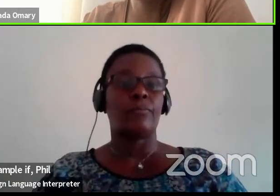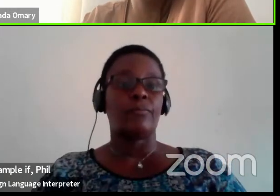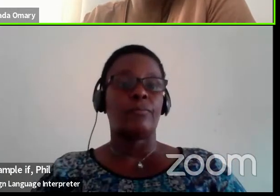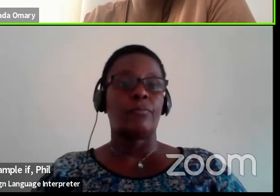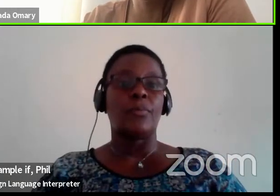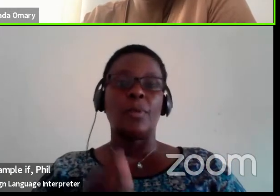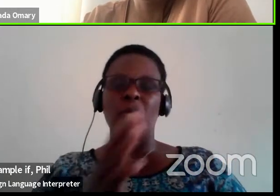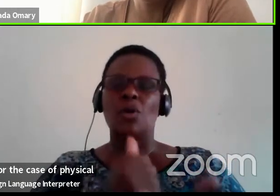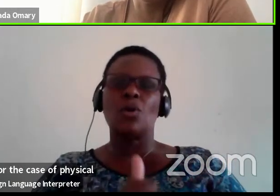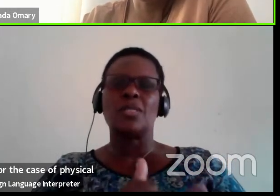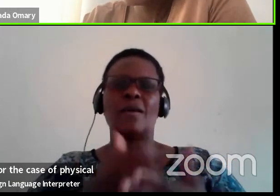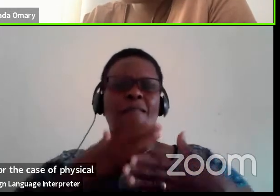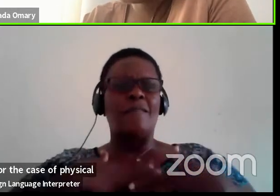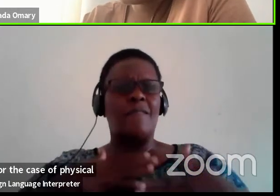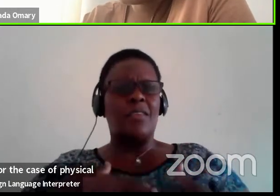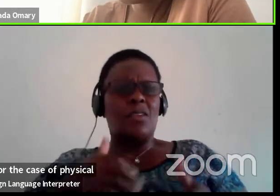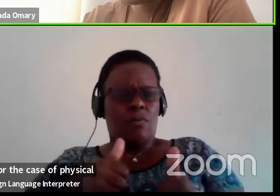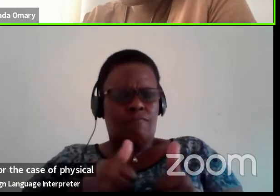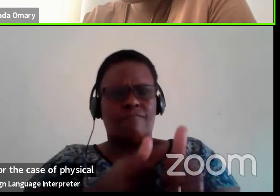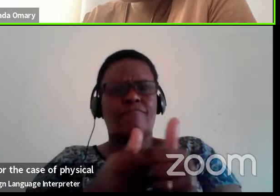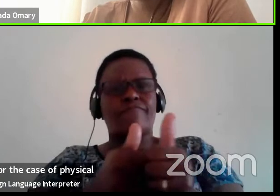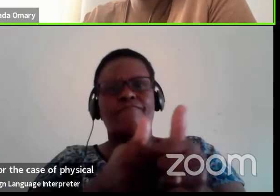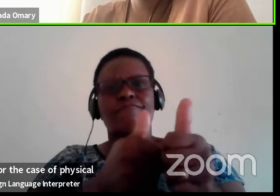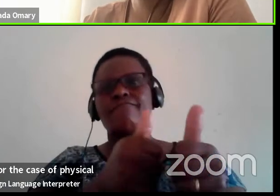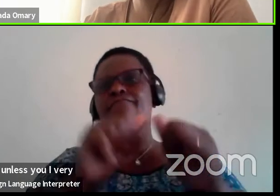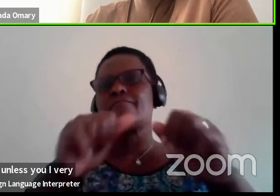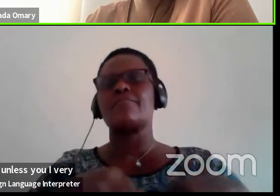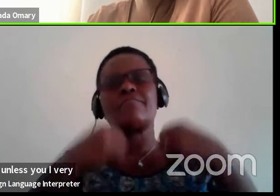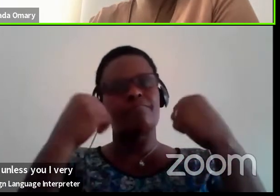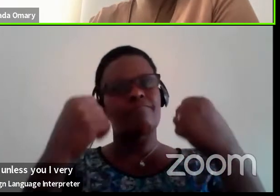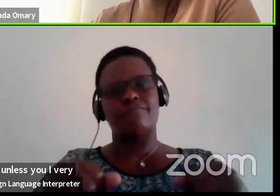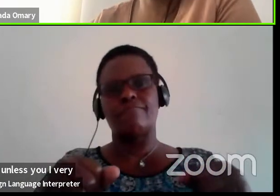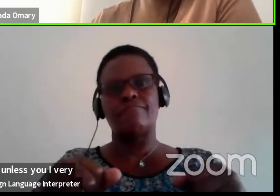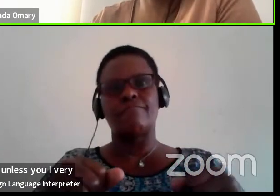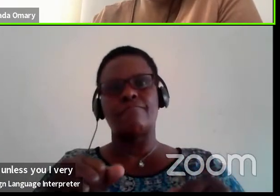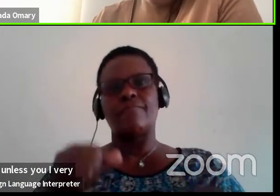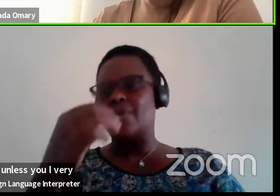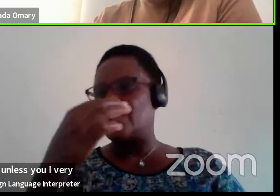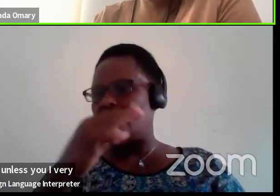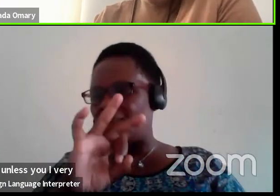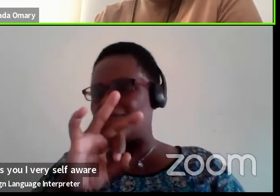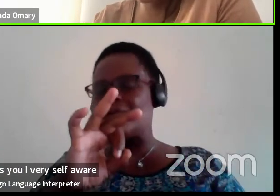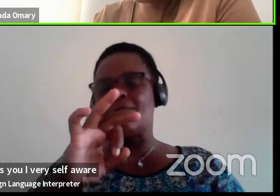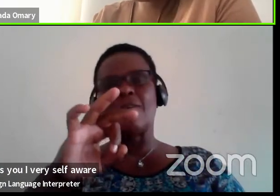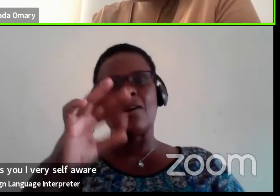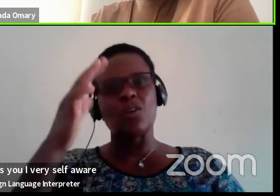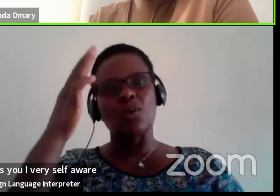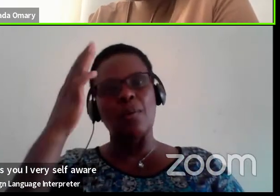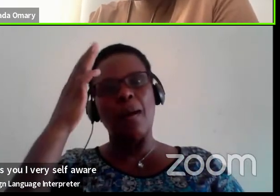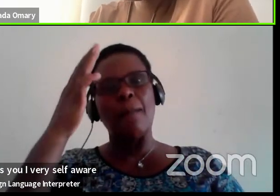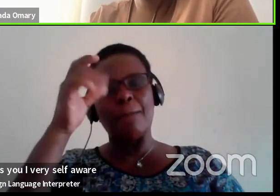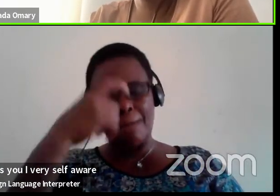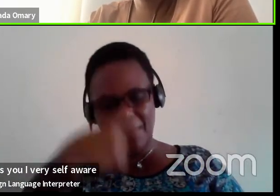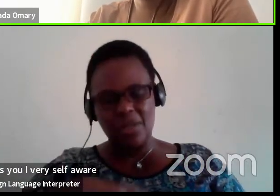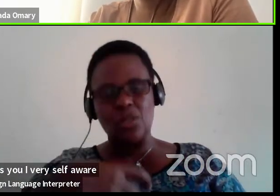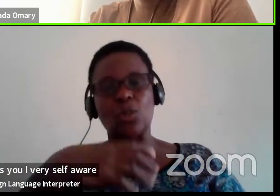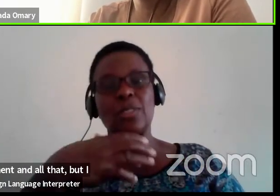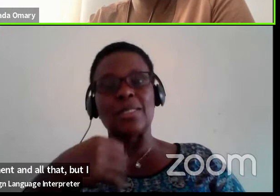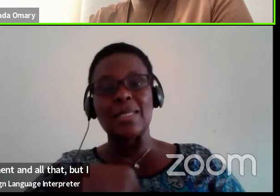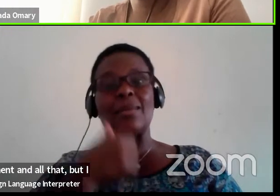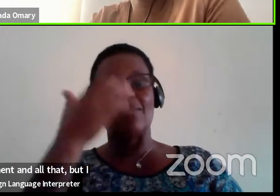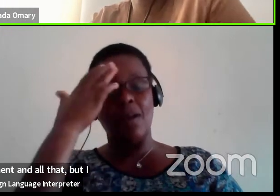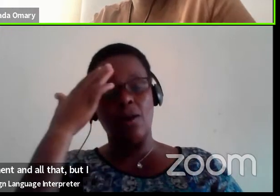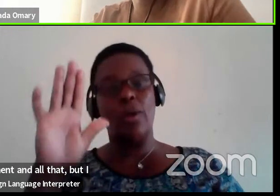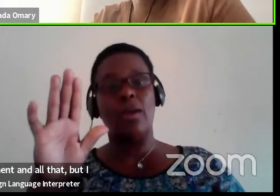physical surveillance, you can't unless you are a very self-aware person, aware of your environment and all that. But I can